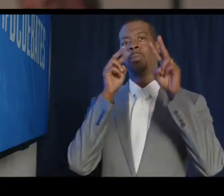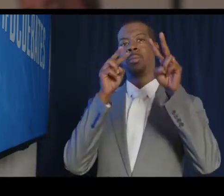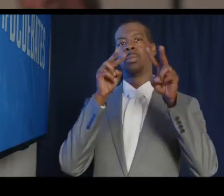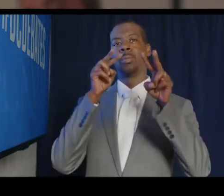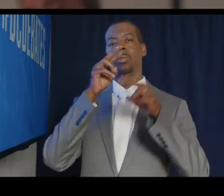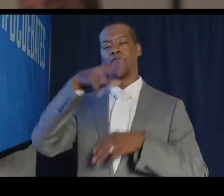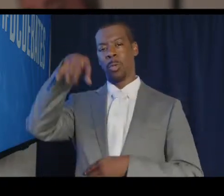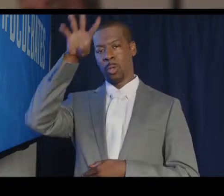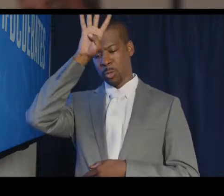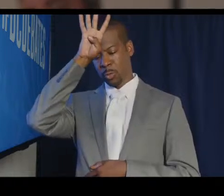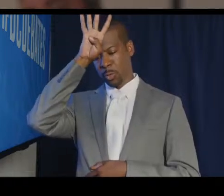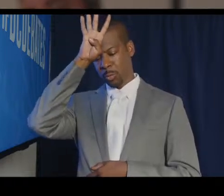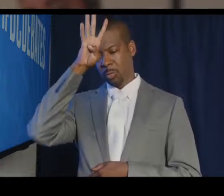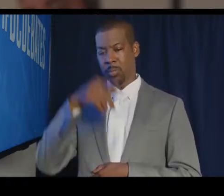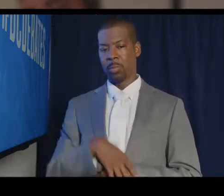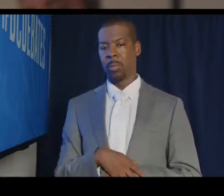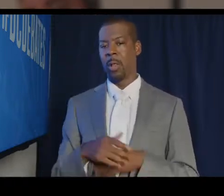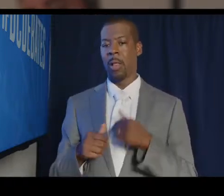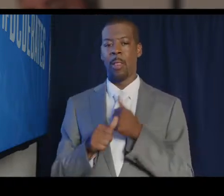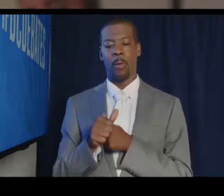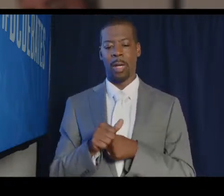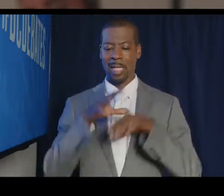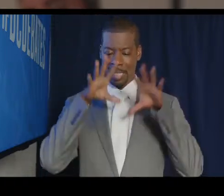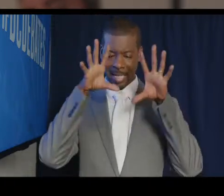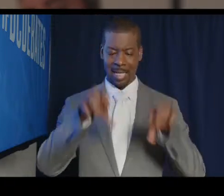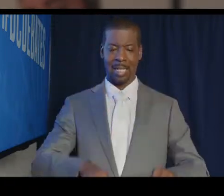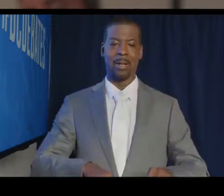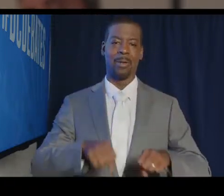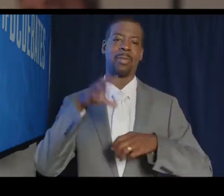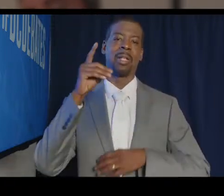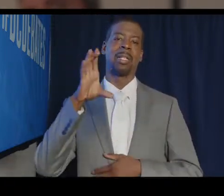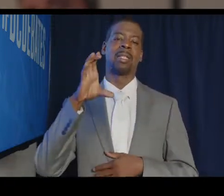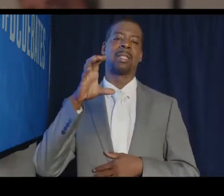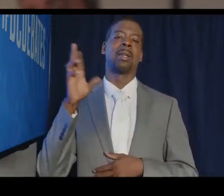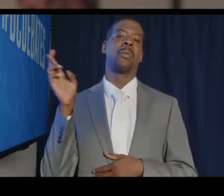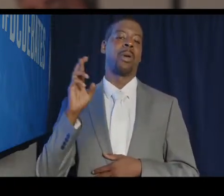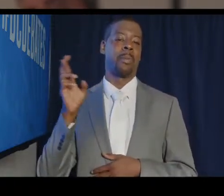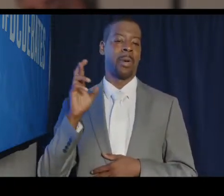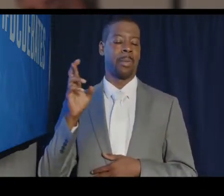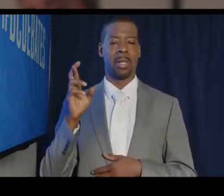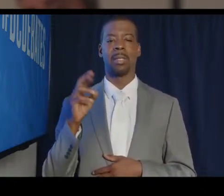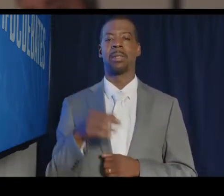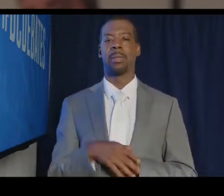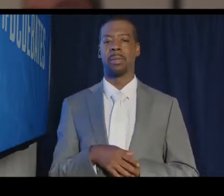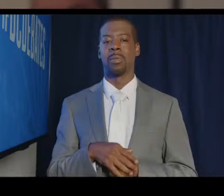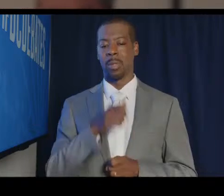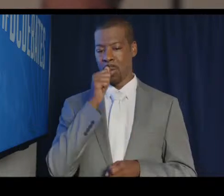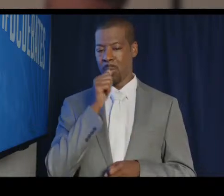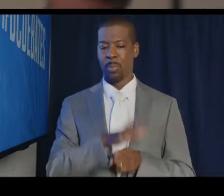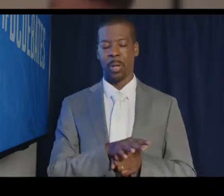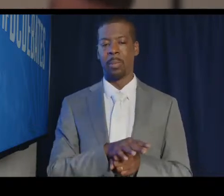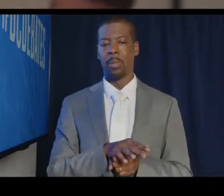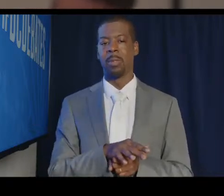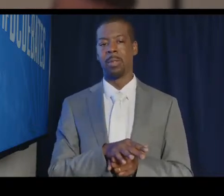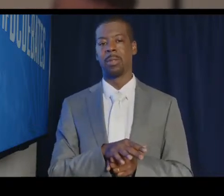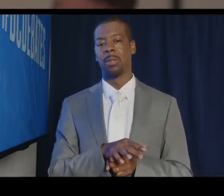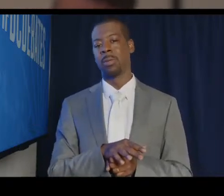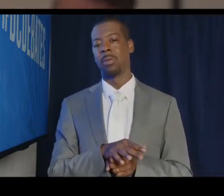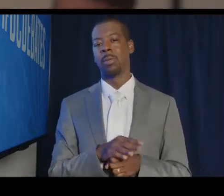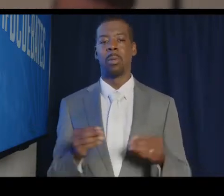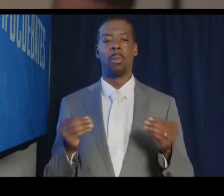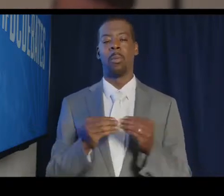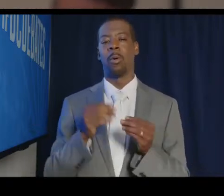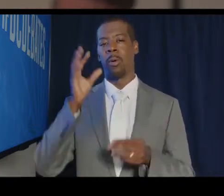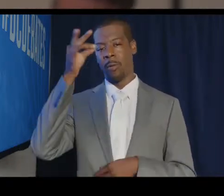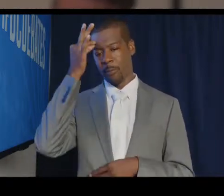Trump has threatened to, quote, take over the district. Republicans in their platform have promised to, quote, reassert greater federal control over